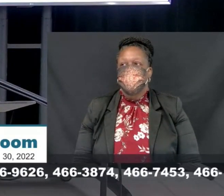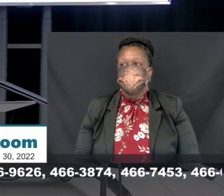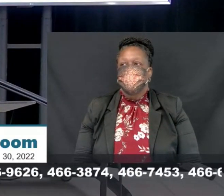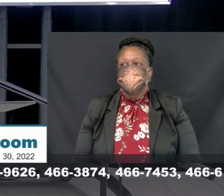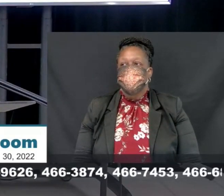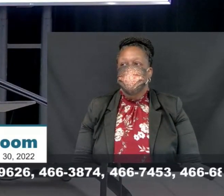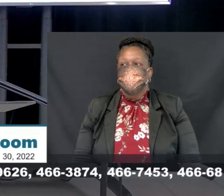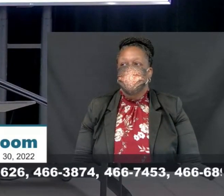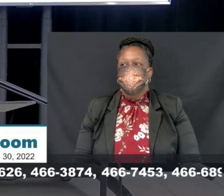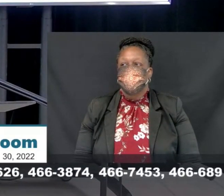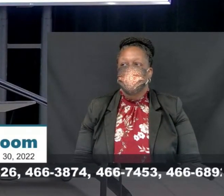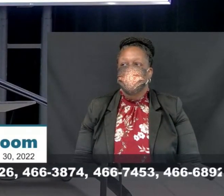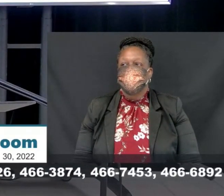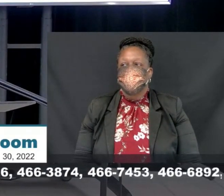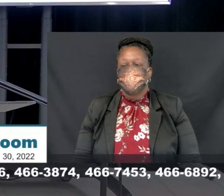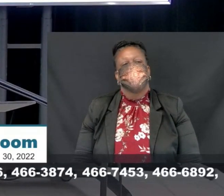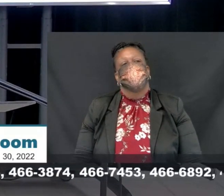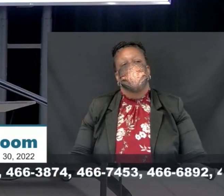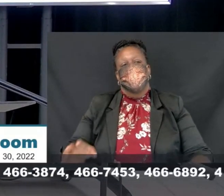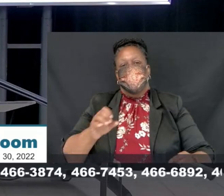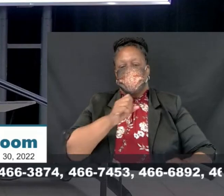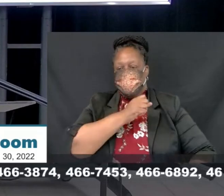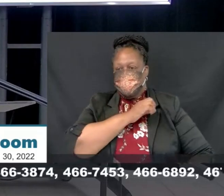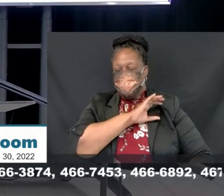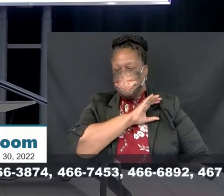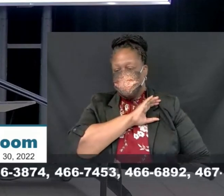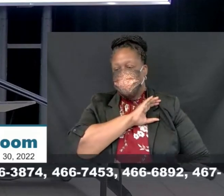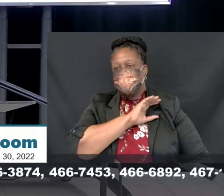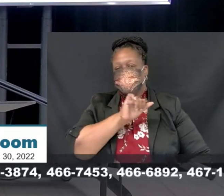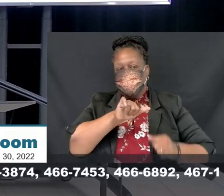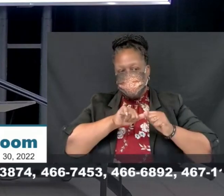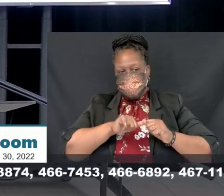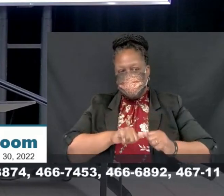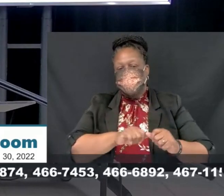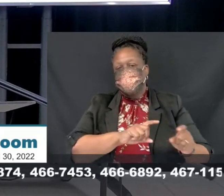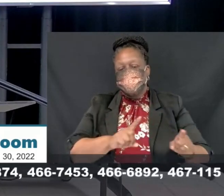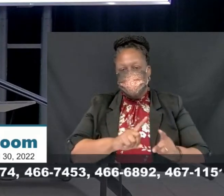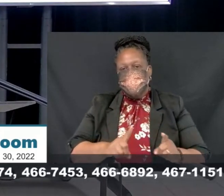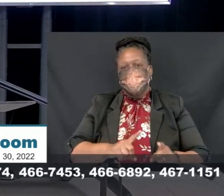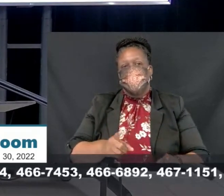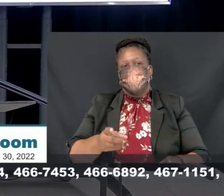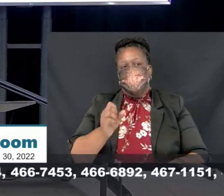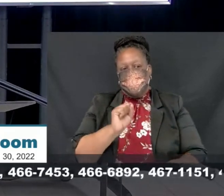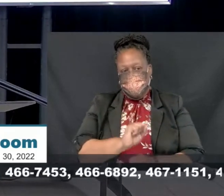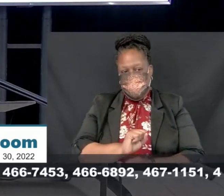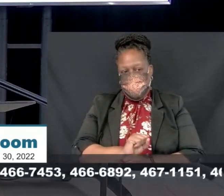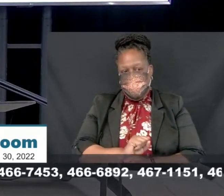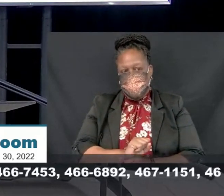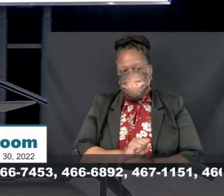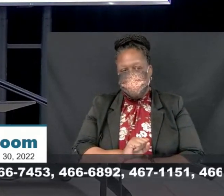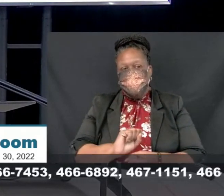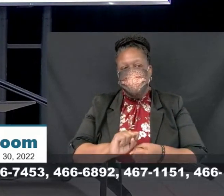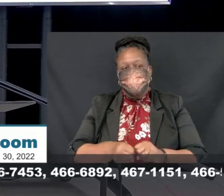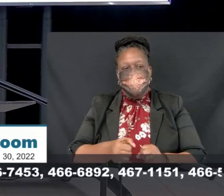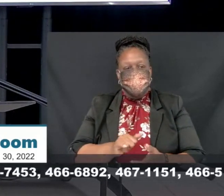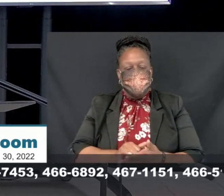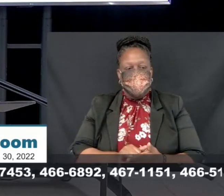security forces continue to do our part to ensure that our federation remains